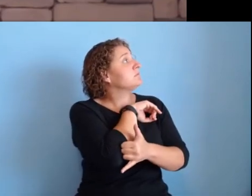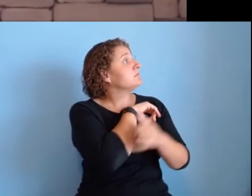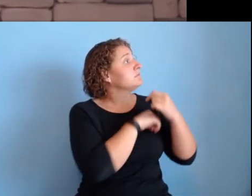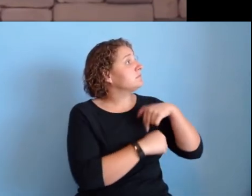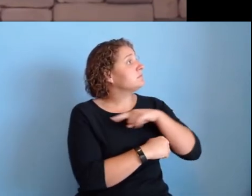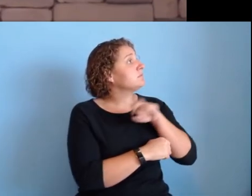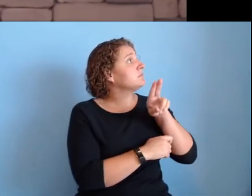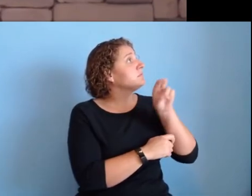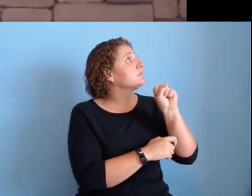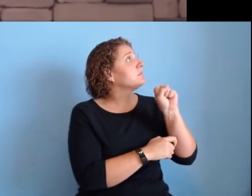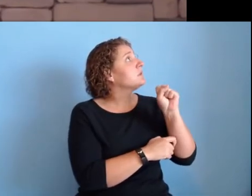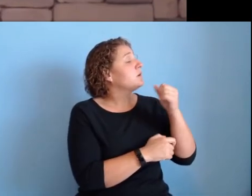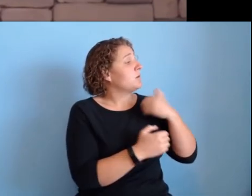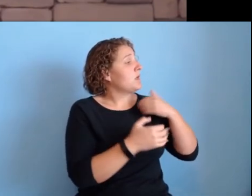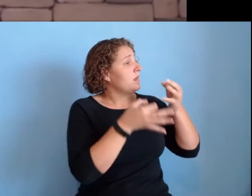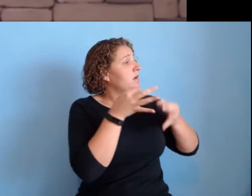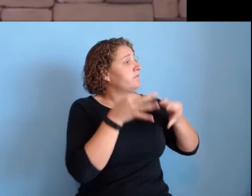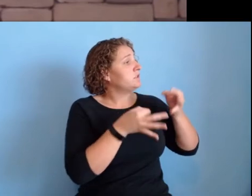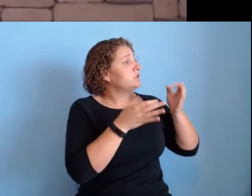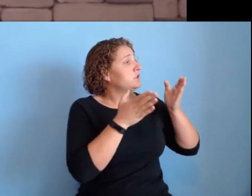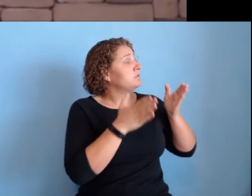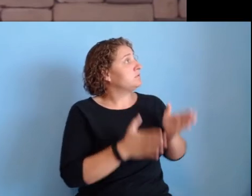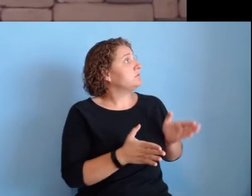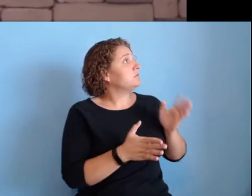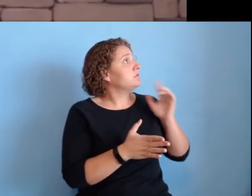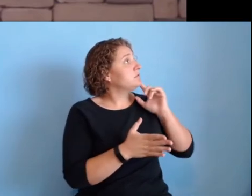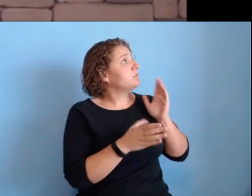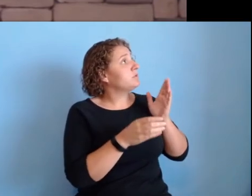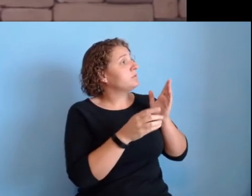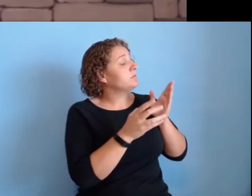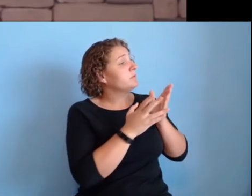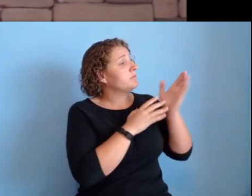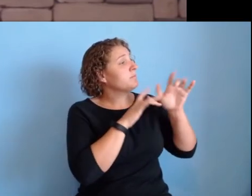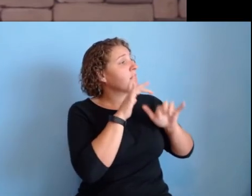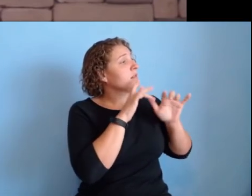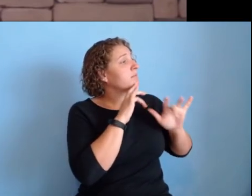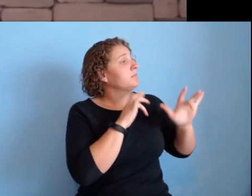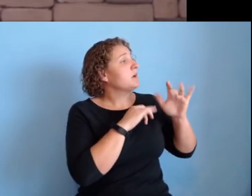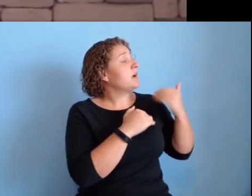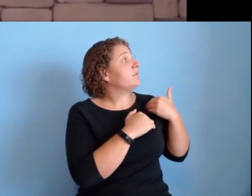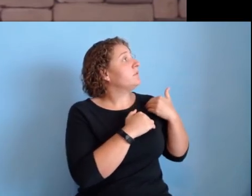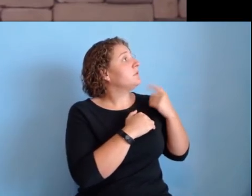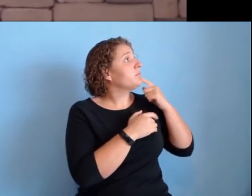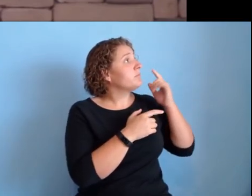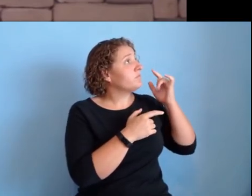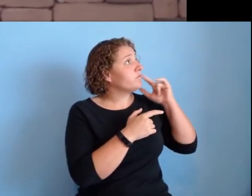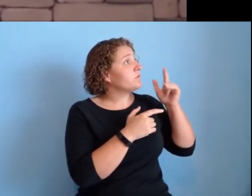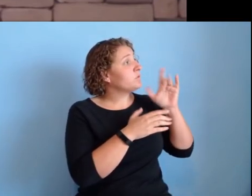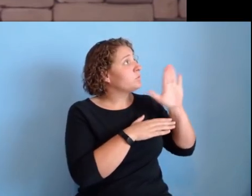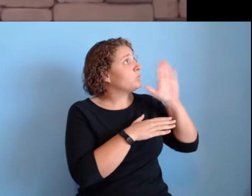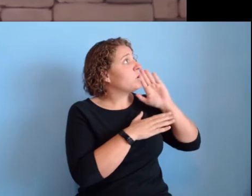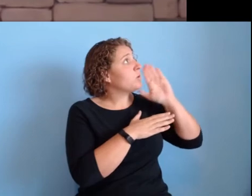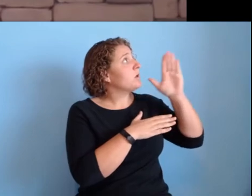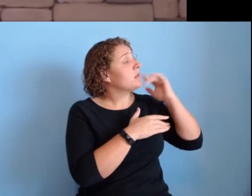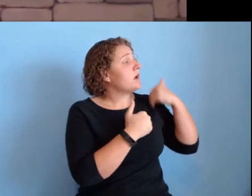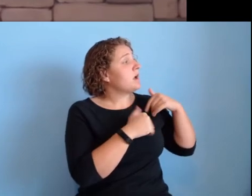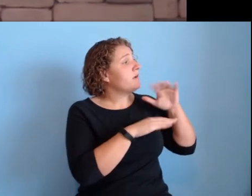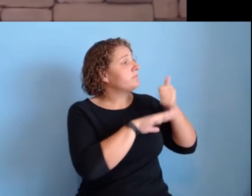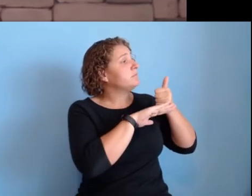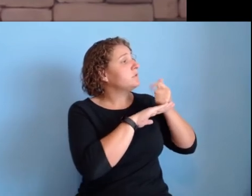Lord, we have a judge who's proposed to fill a vacancy. Pray, Father, if that's who you have for the court, that you would get her through the confirmation